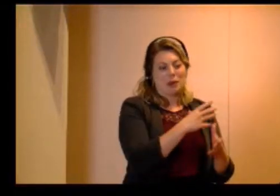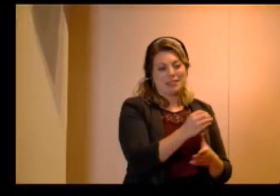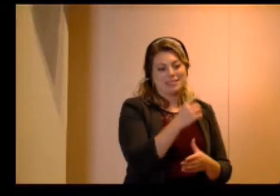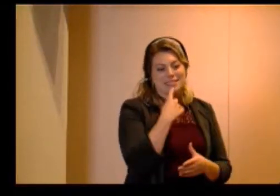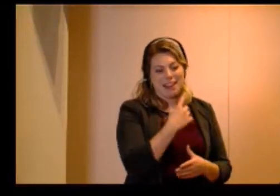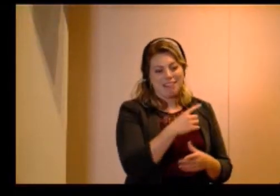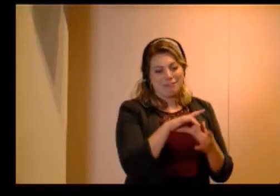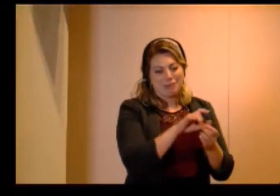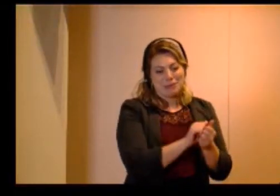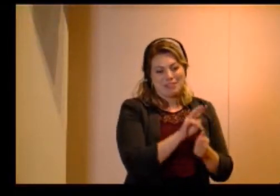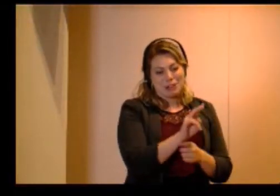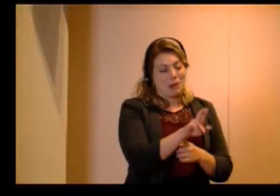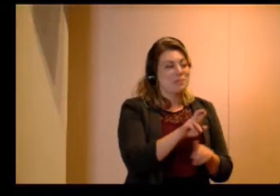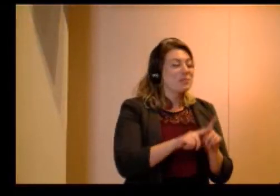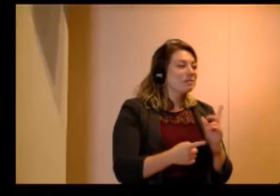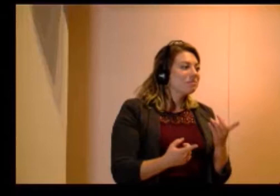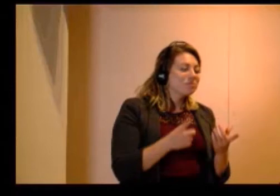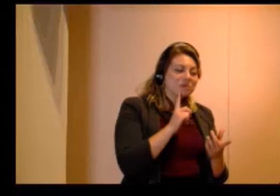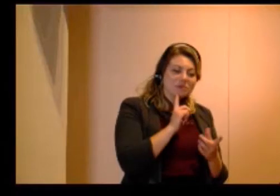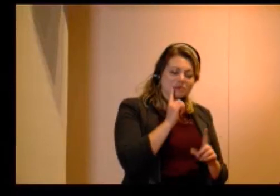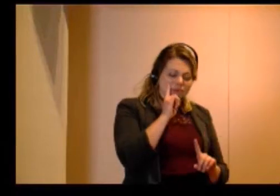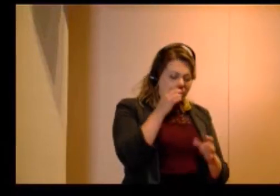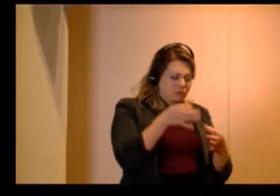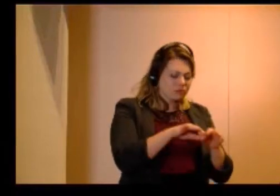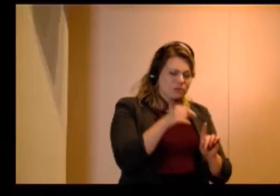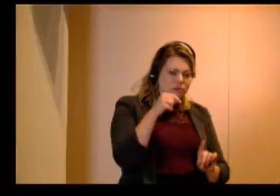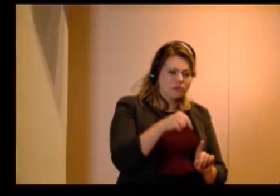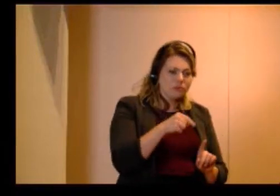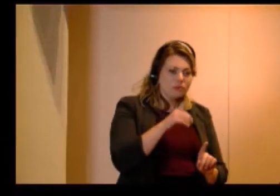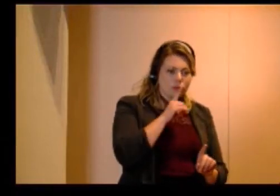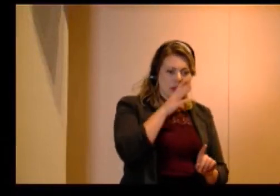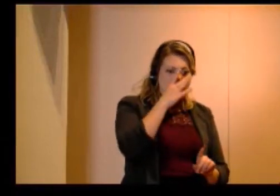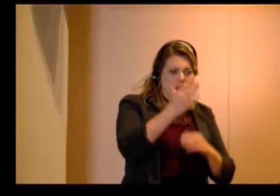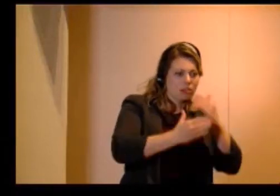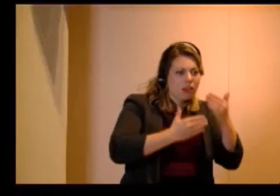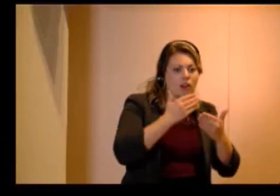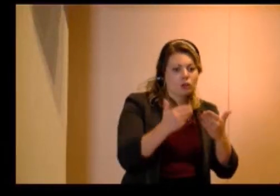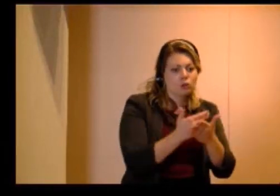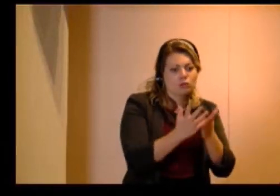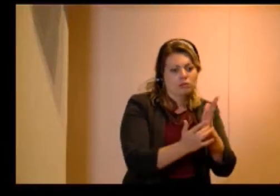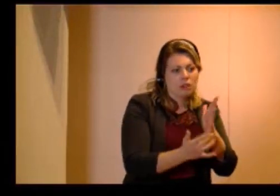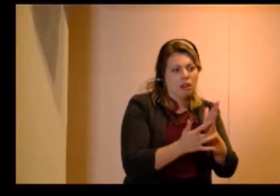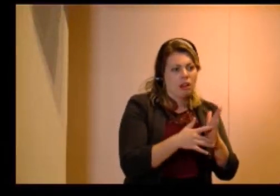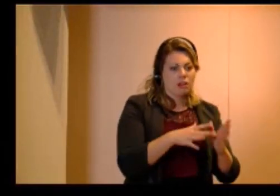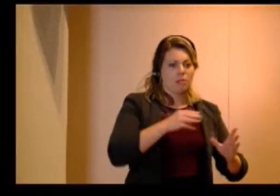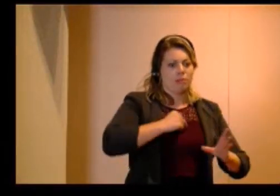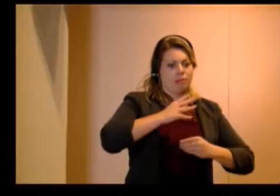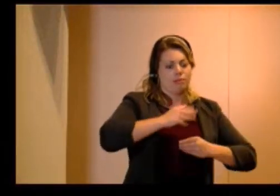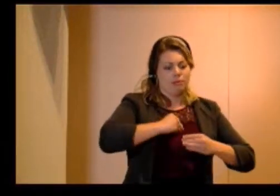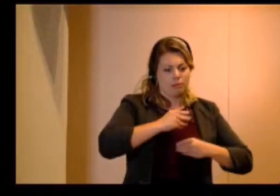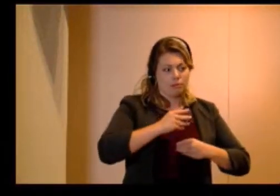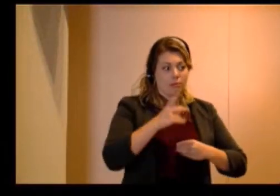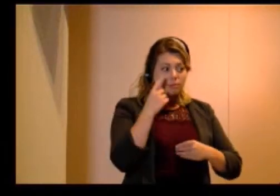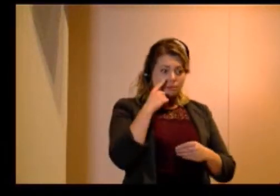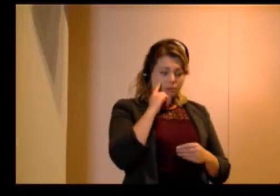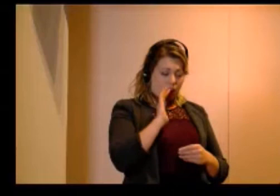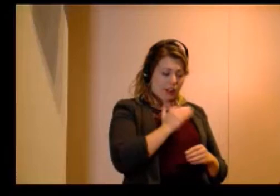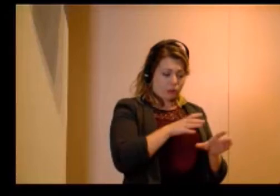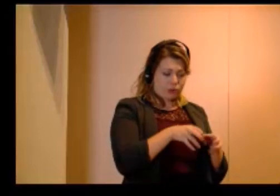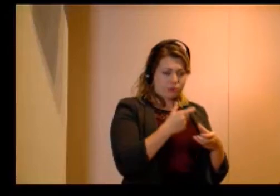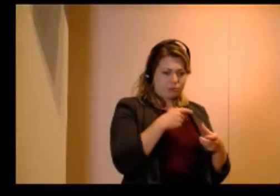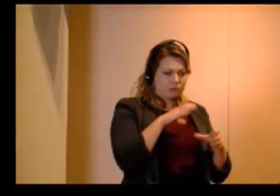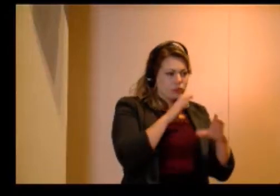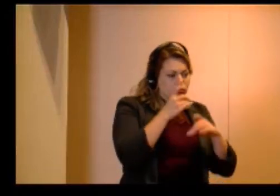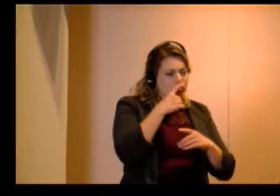that's the key, is like to be able to stay ahead of things. And for our group, because we look for the best tools